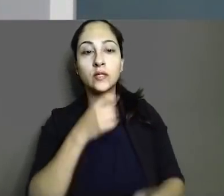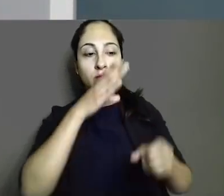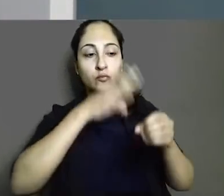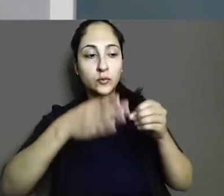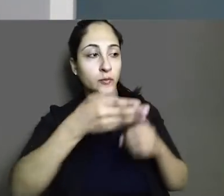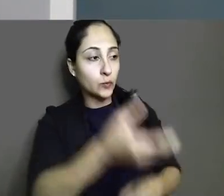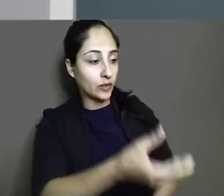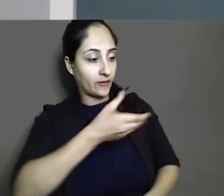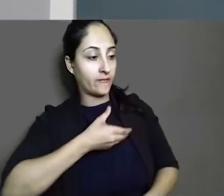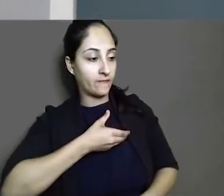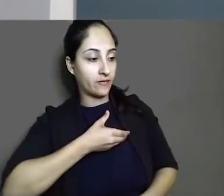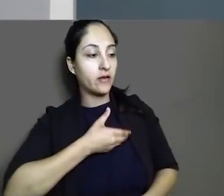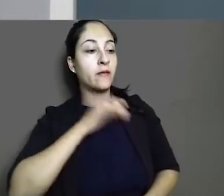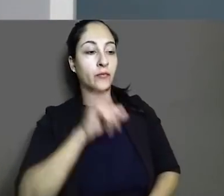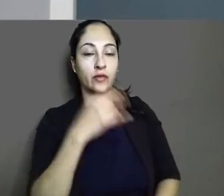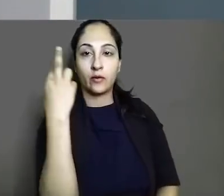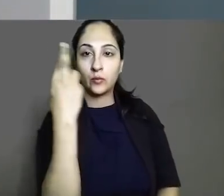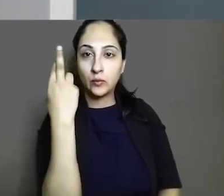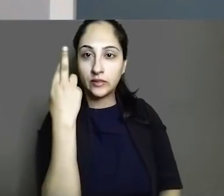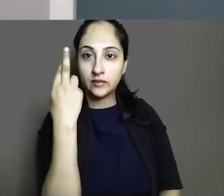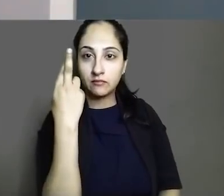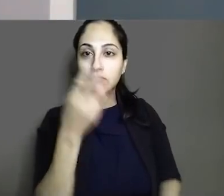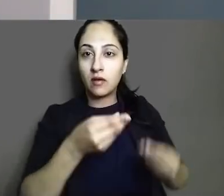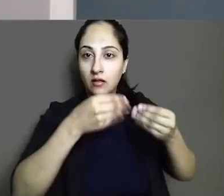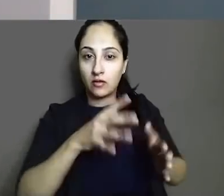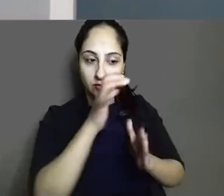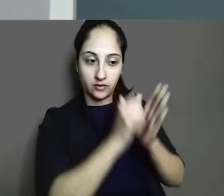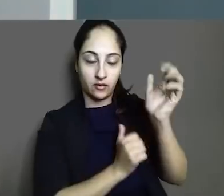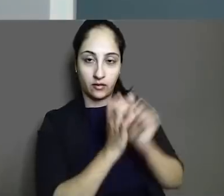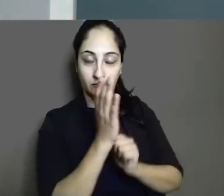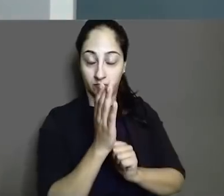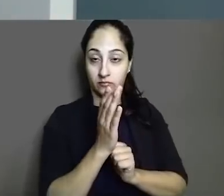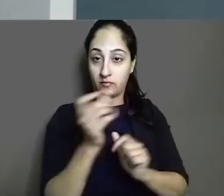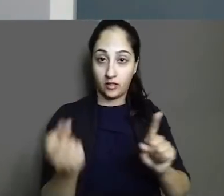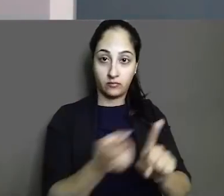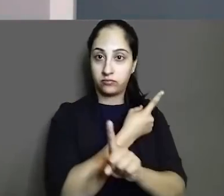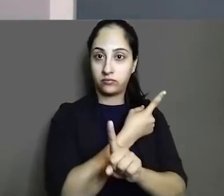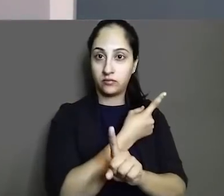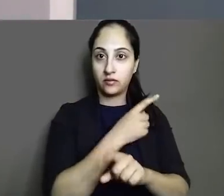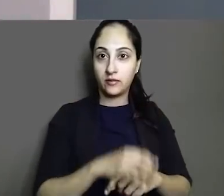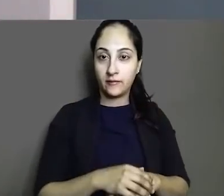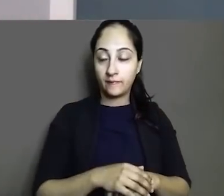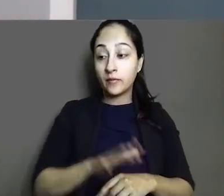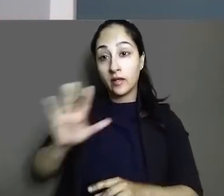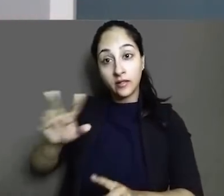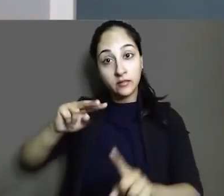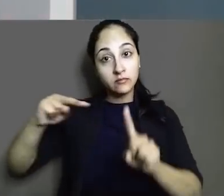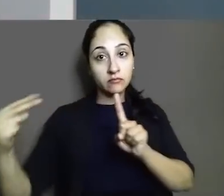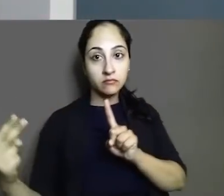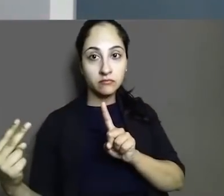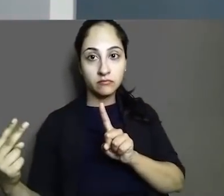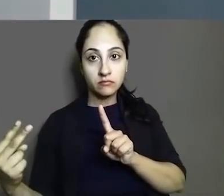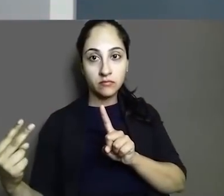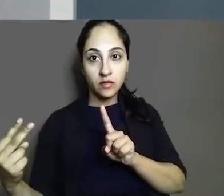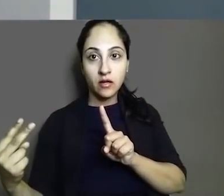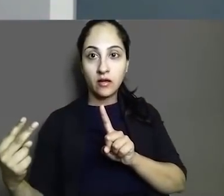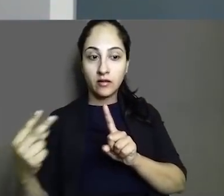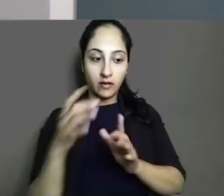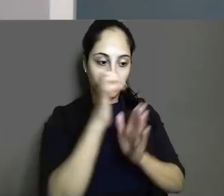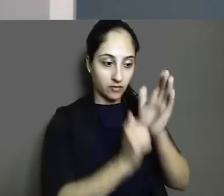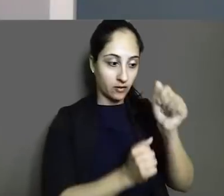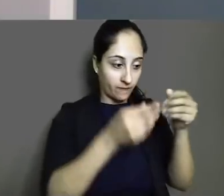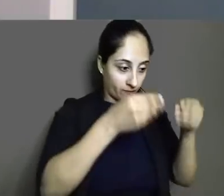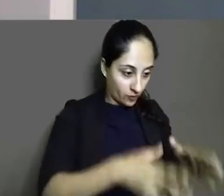lives. And there were media headlines saying that the vaccine caused these deaths. But a team of